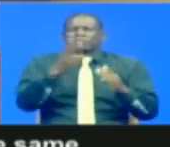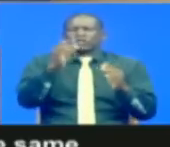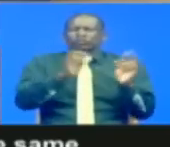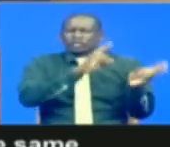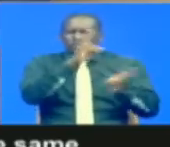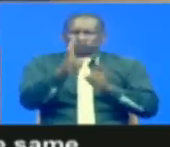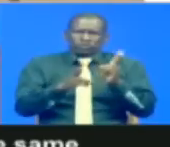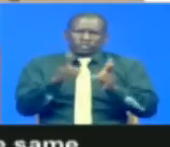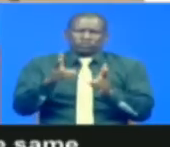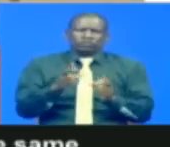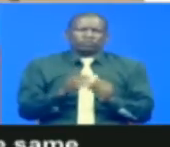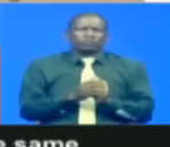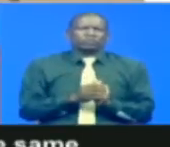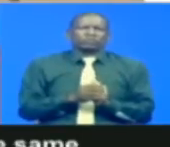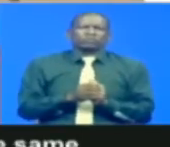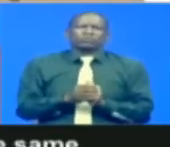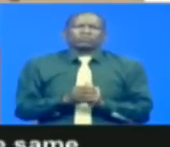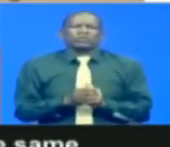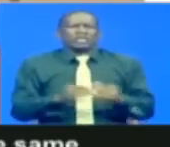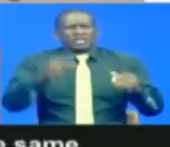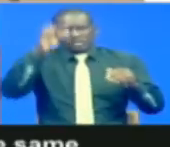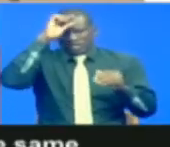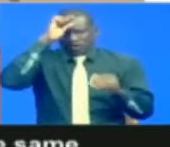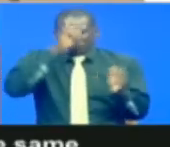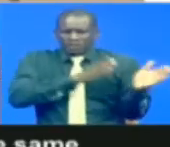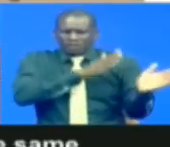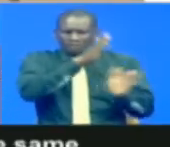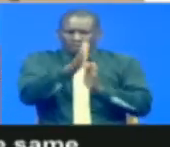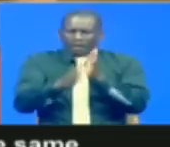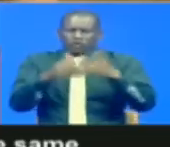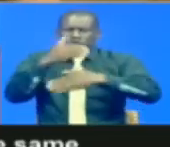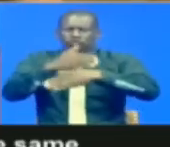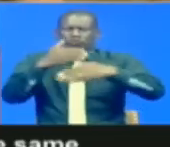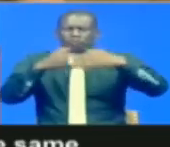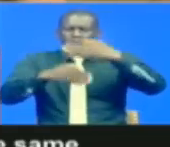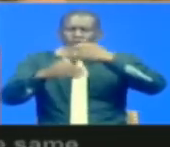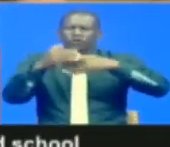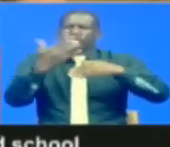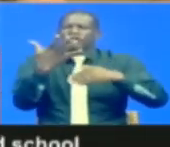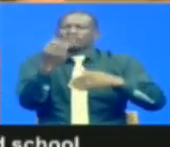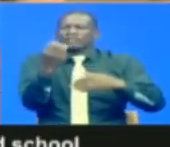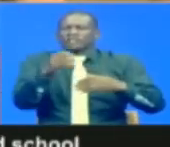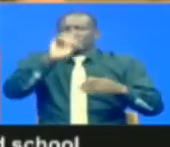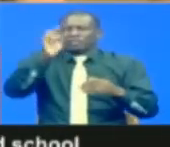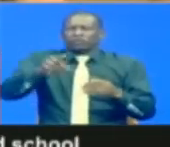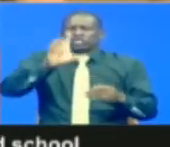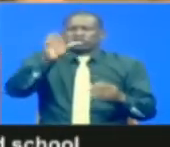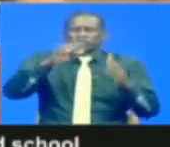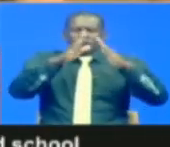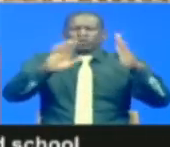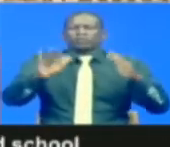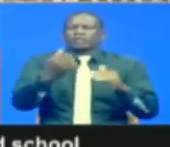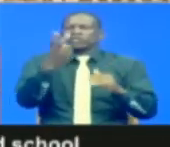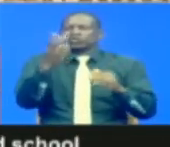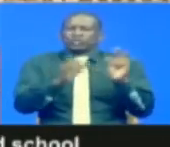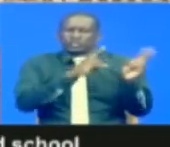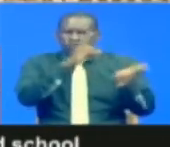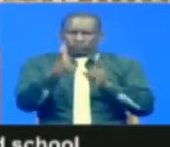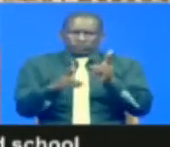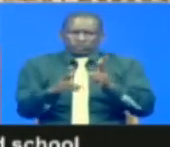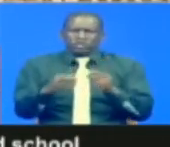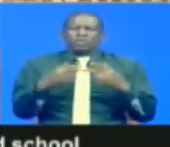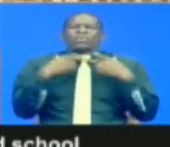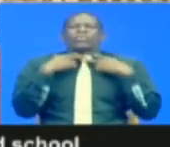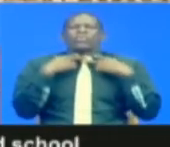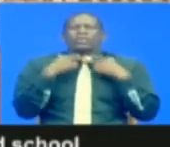with that story. The government's plan to build 500,000 affordable houses by 2022 hit a snag